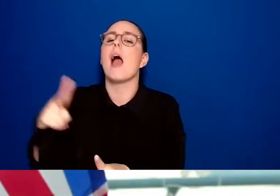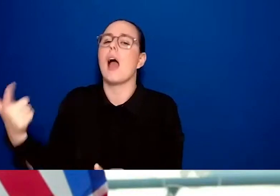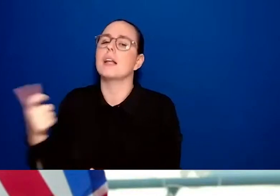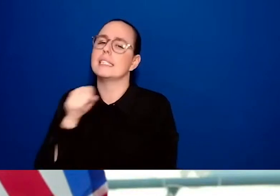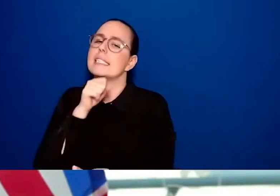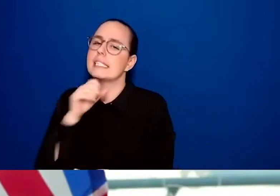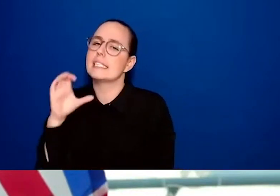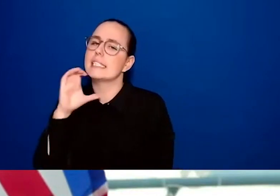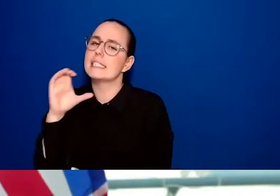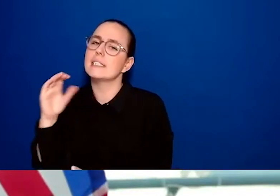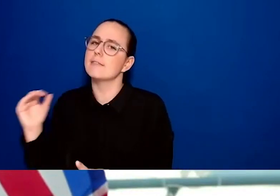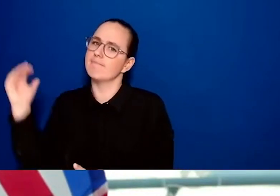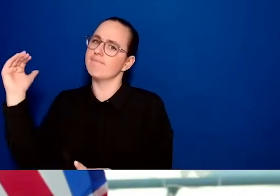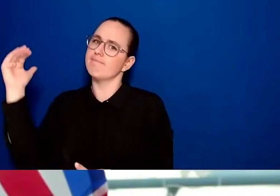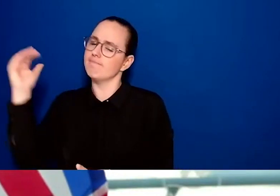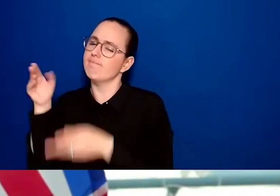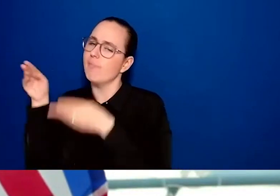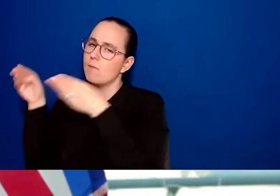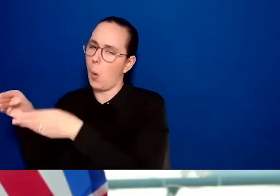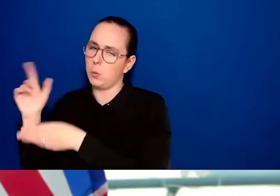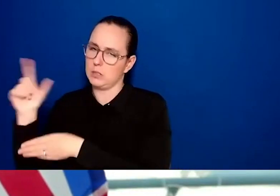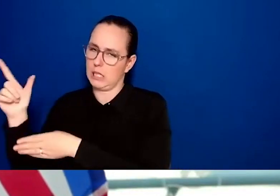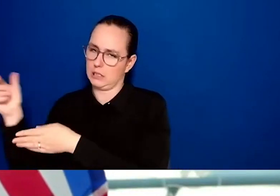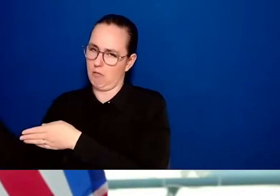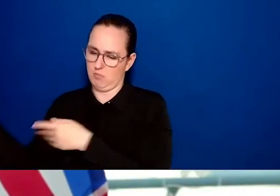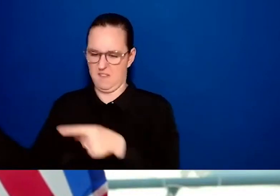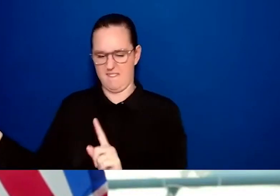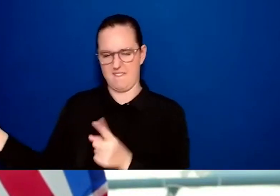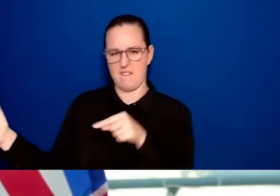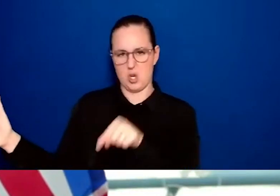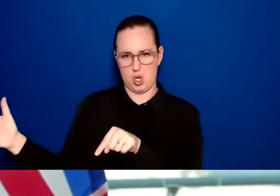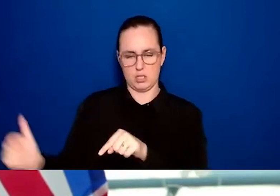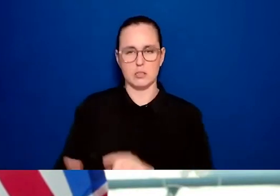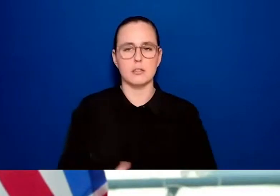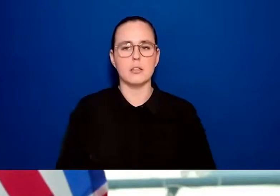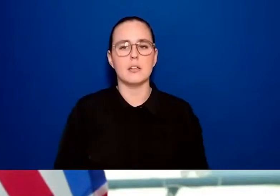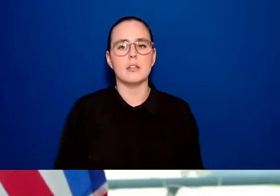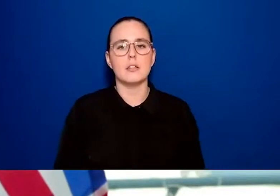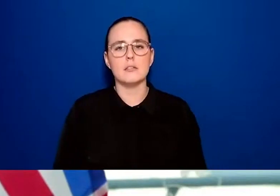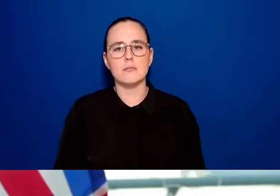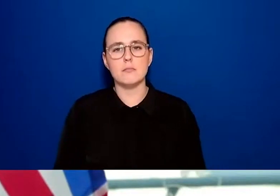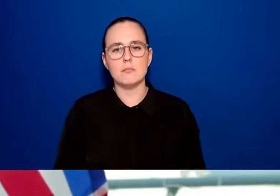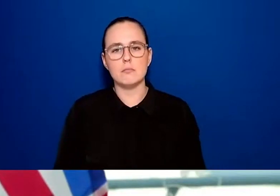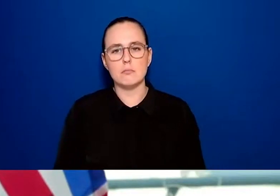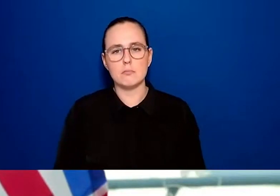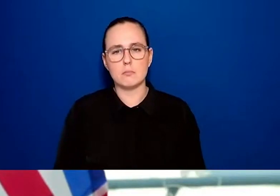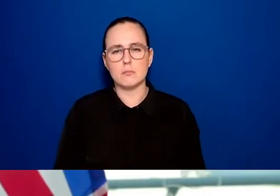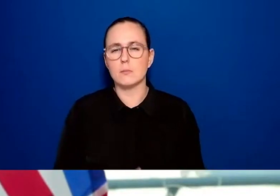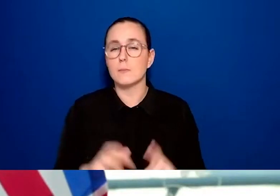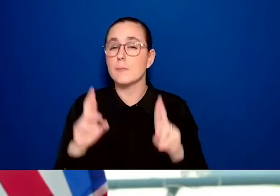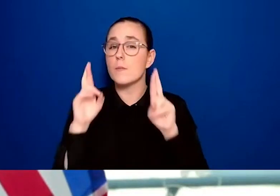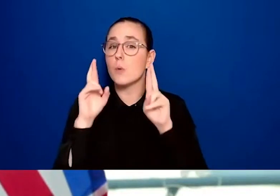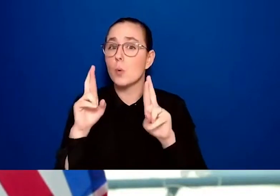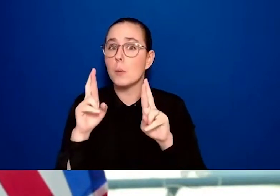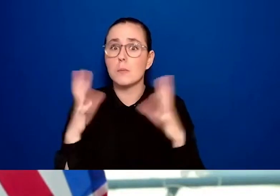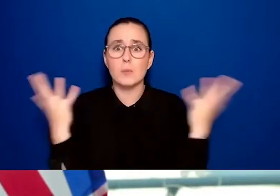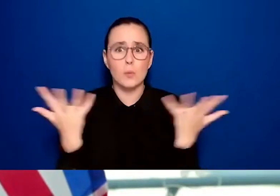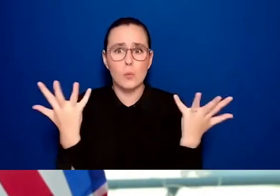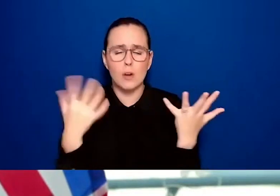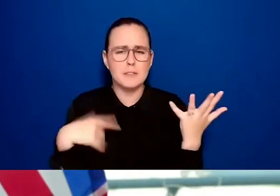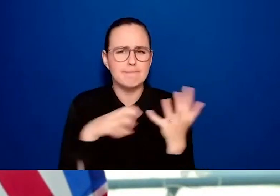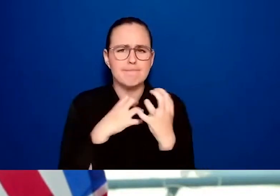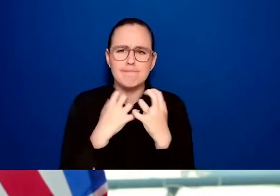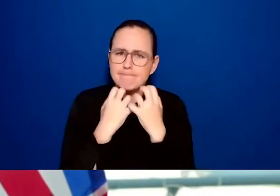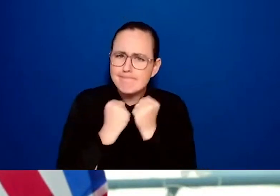align with our immunization program for influenza, and we can protect our seniors and elder in care from